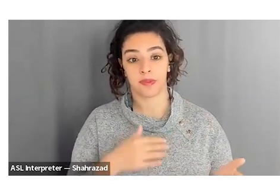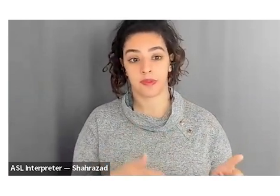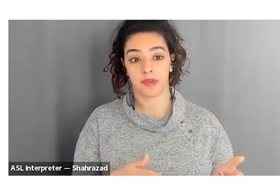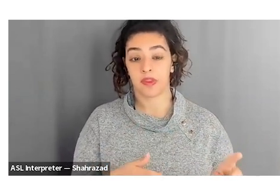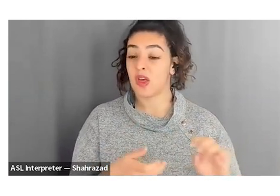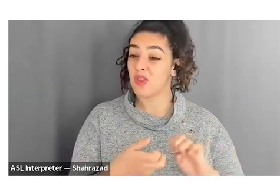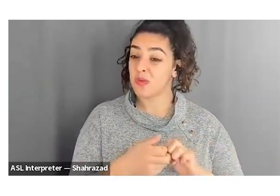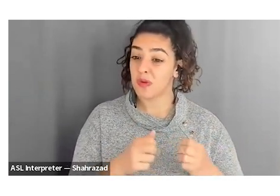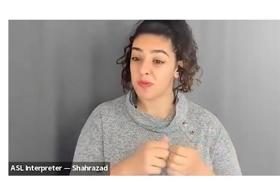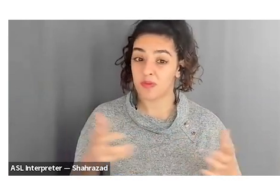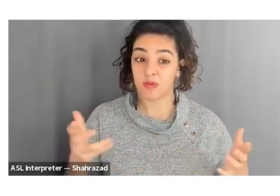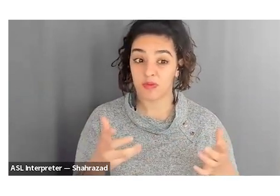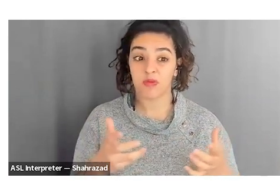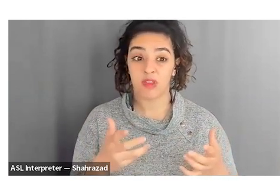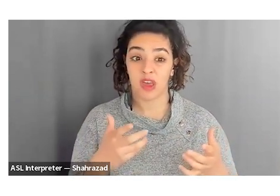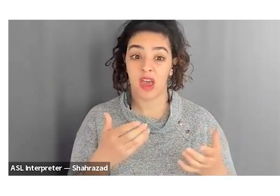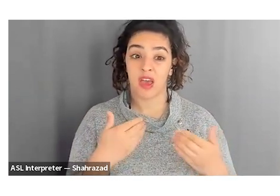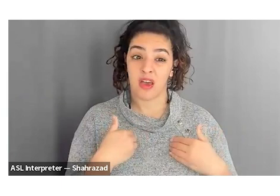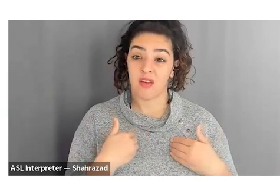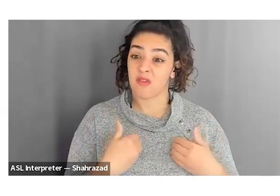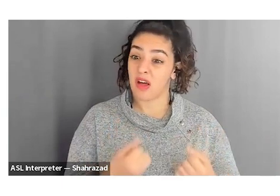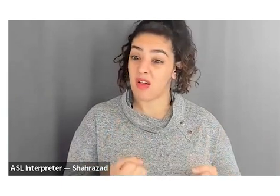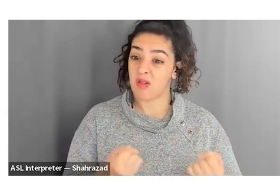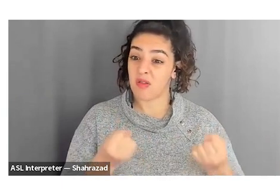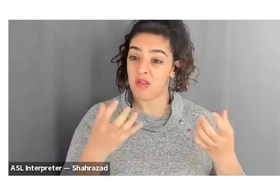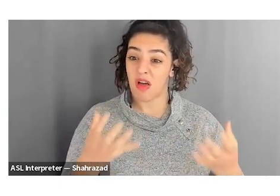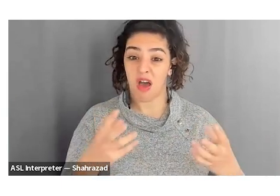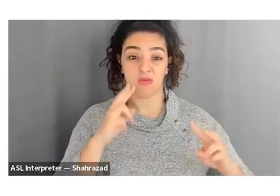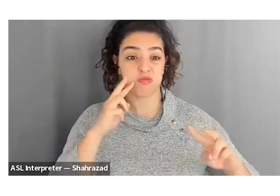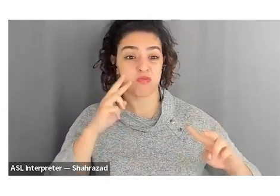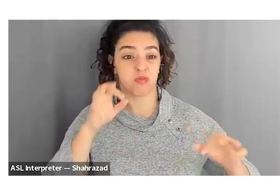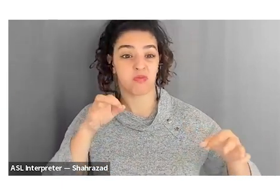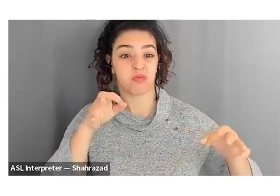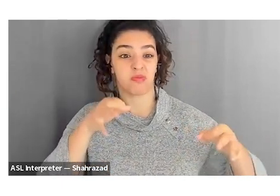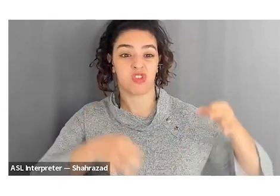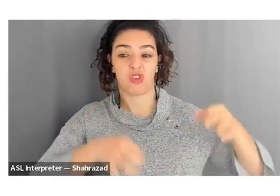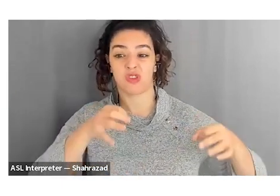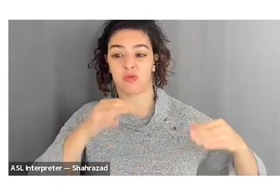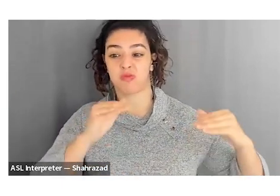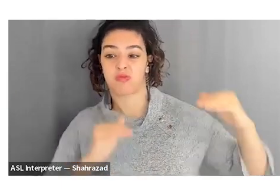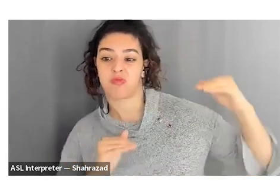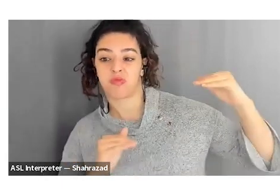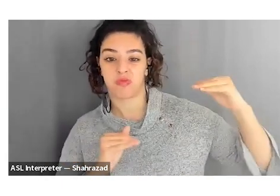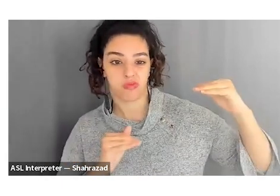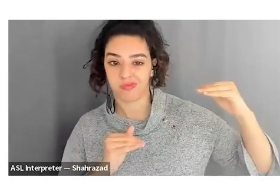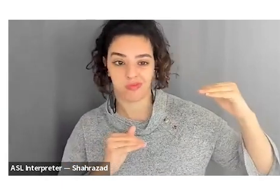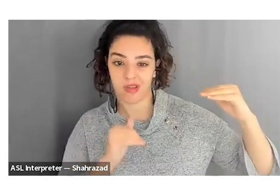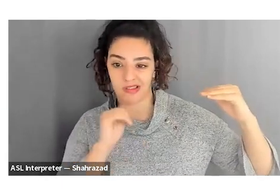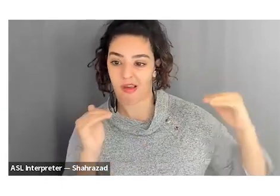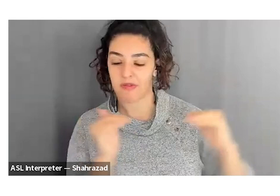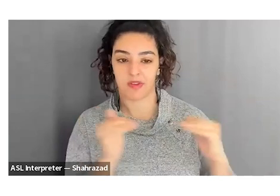is that there's a lot of injustice when it comes to disability and relationships. And there's a